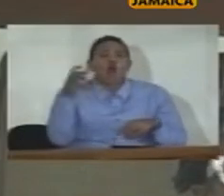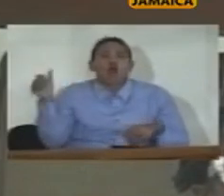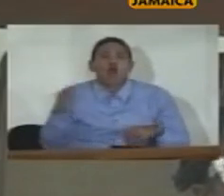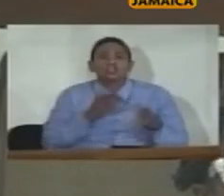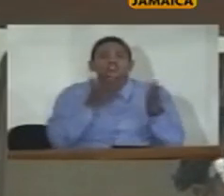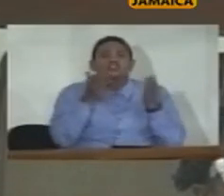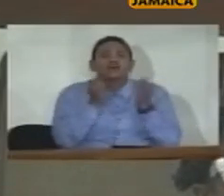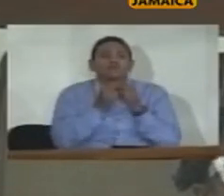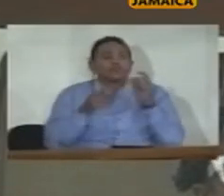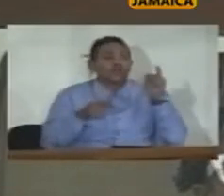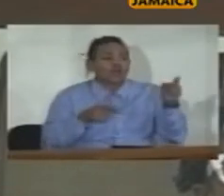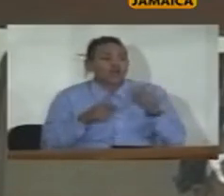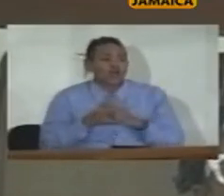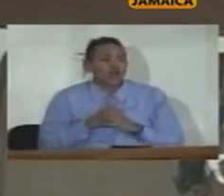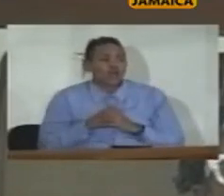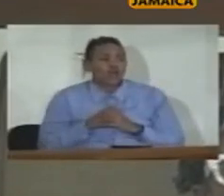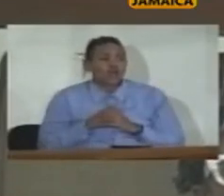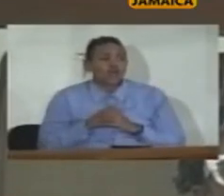her.